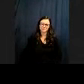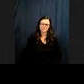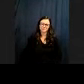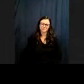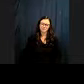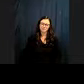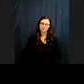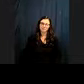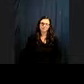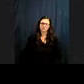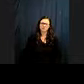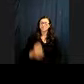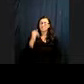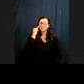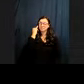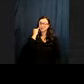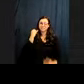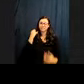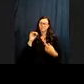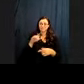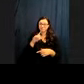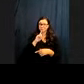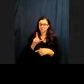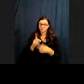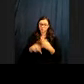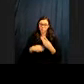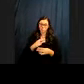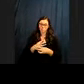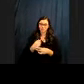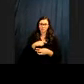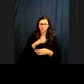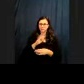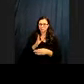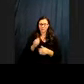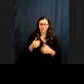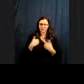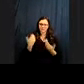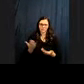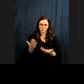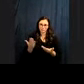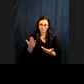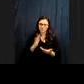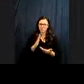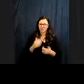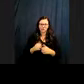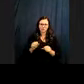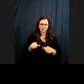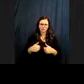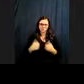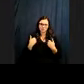If it was the true world, we could never live here. We could never survive our